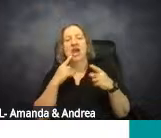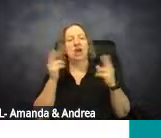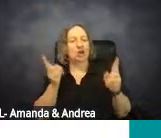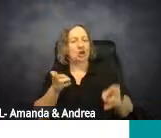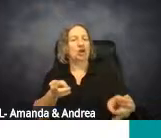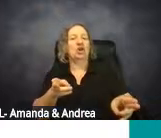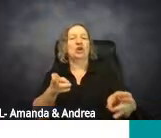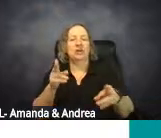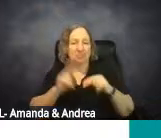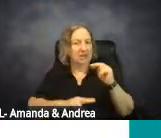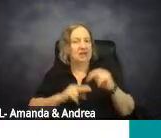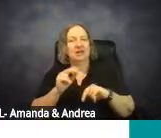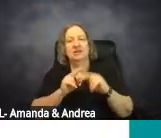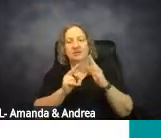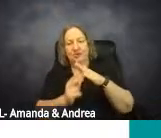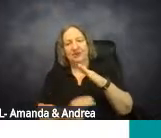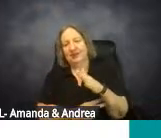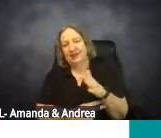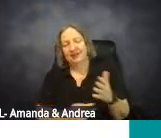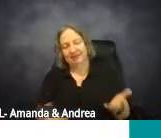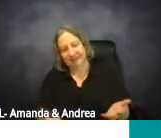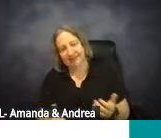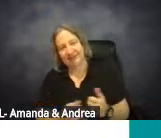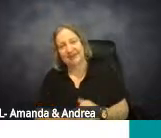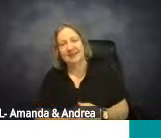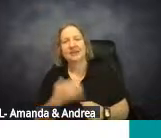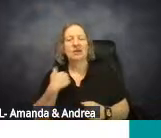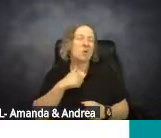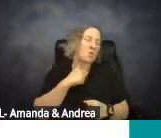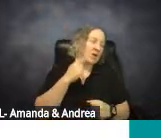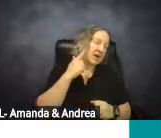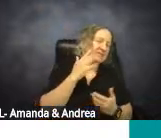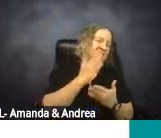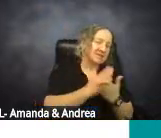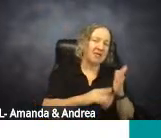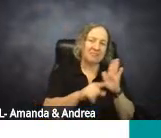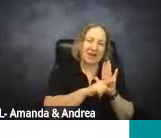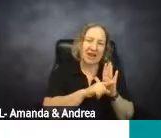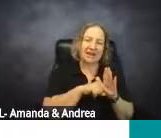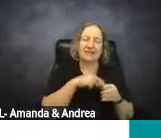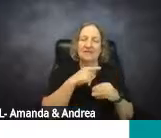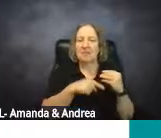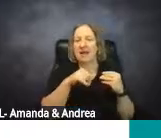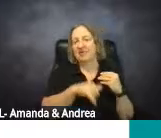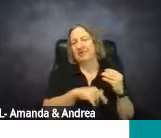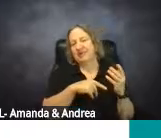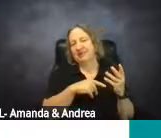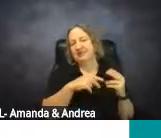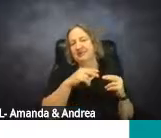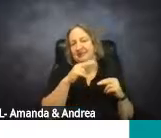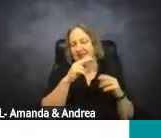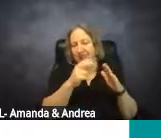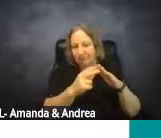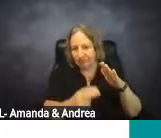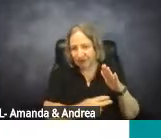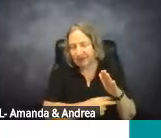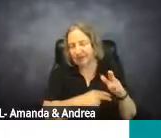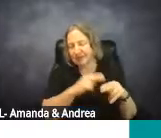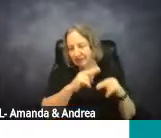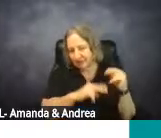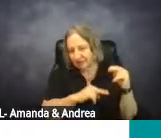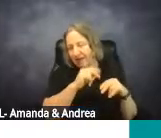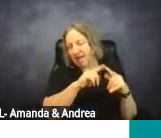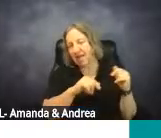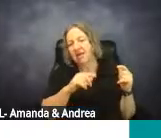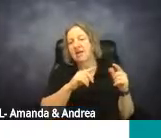done. So we often hear negativity around the program. A lot of positivity, a lot